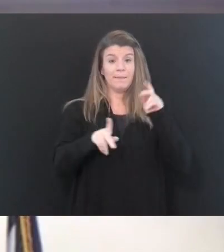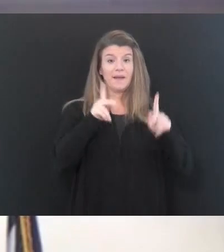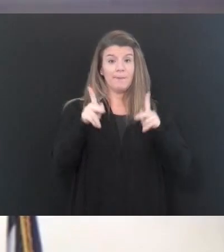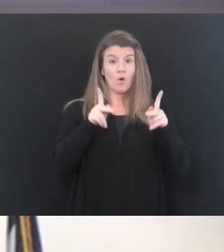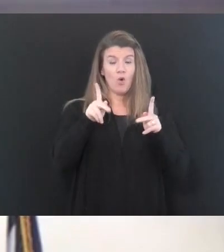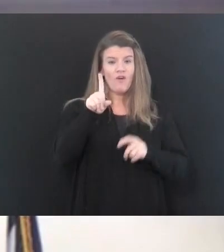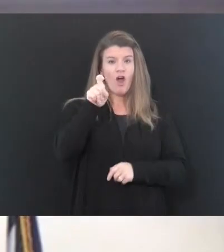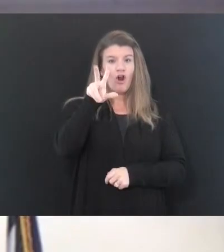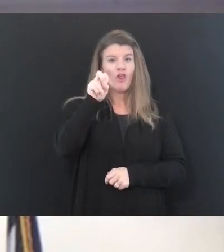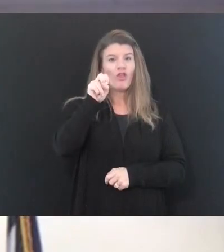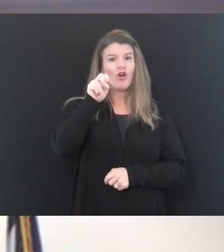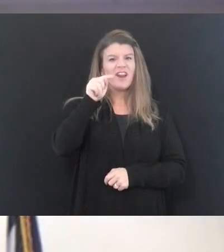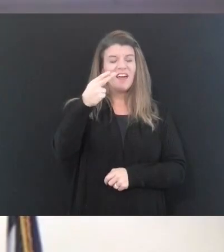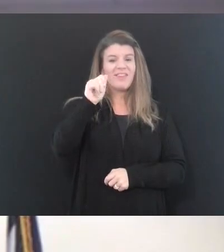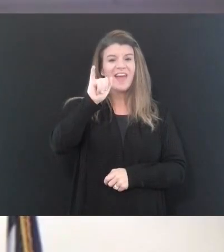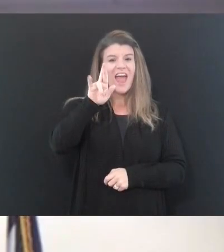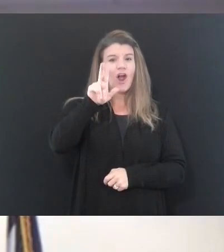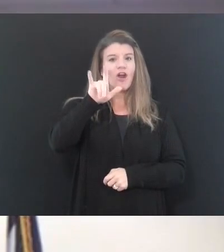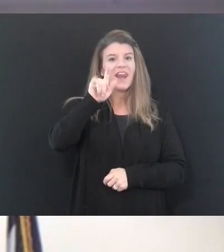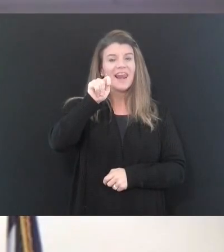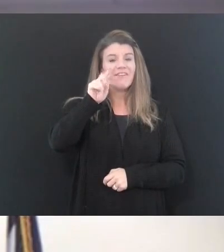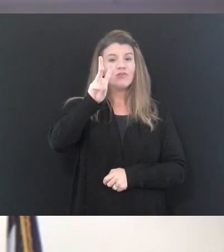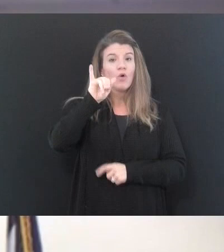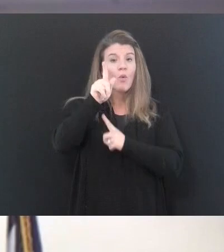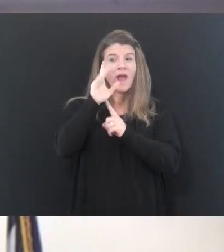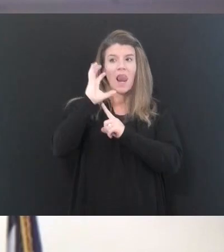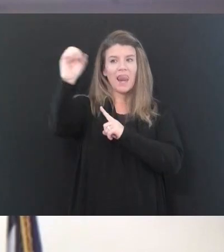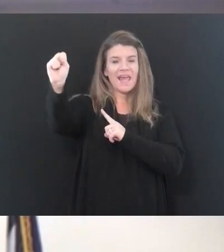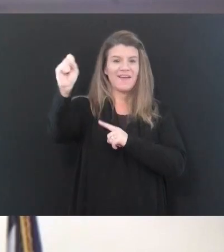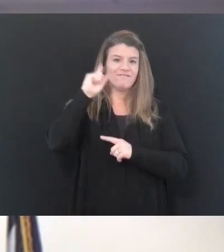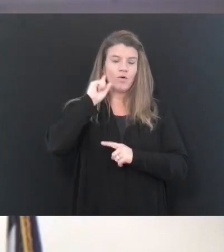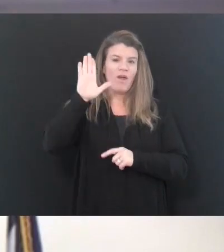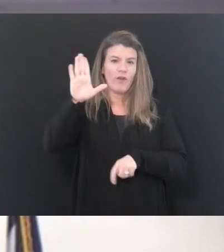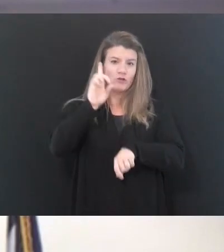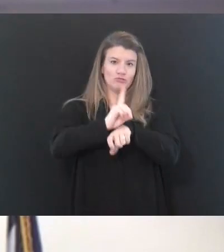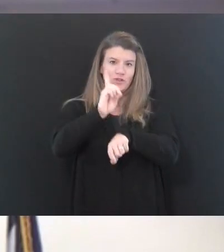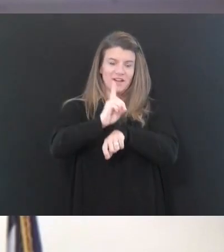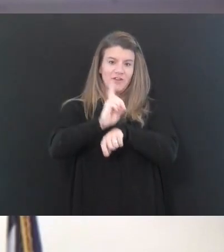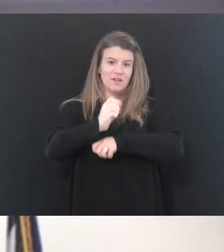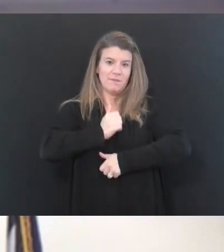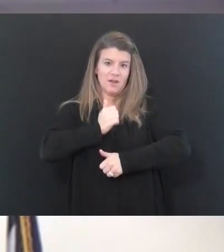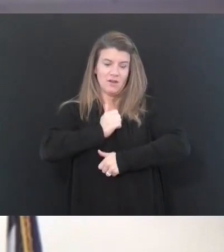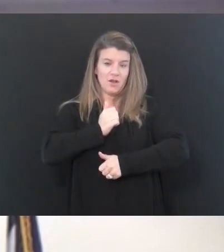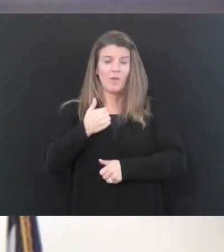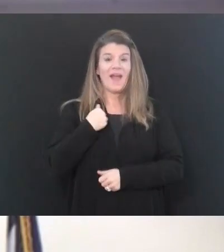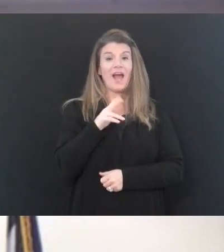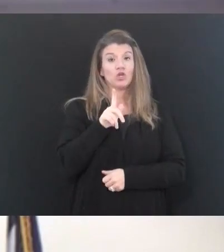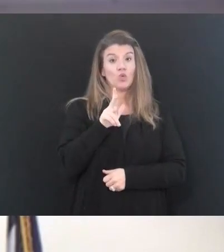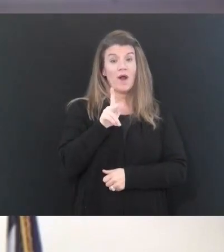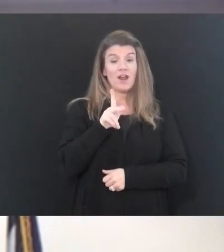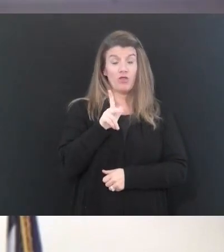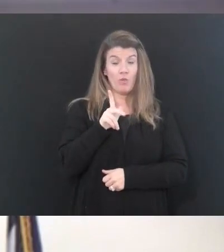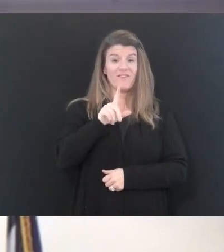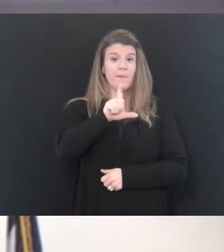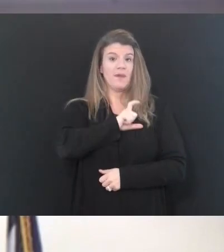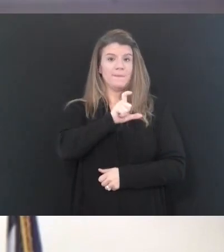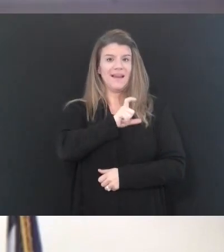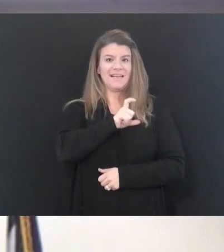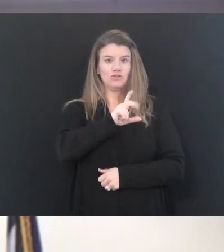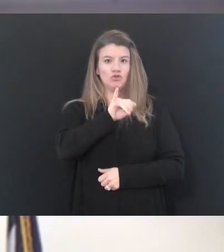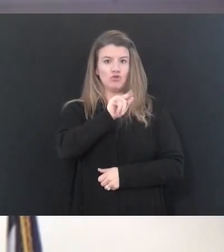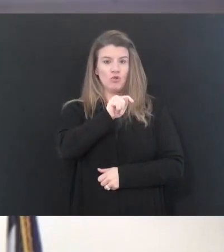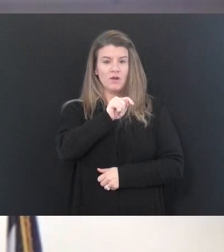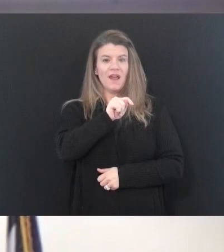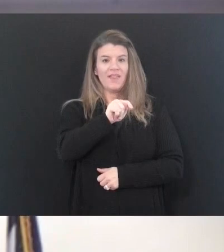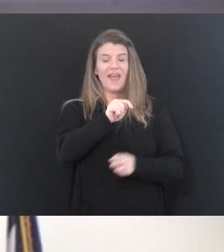for deployment. Sunday afternoon, we had 28 members of our 863rd Military Police Unit come back to Fort